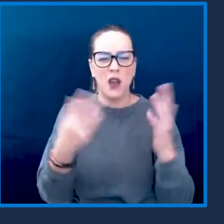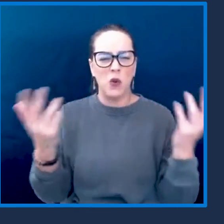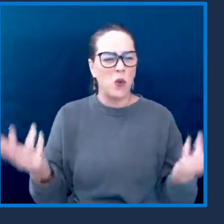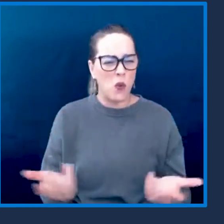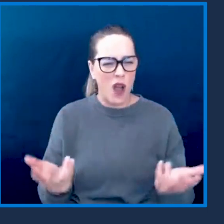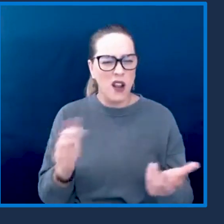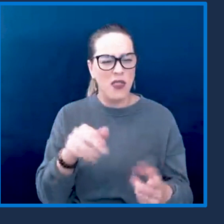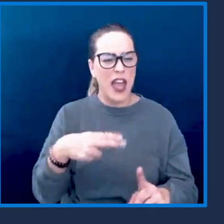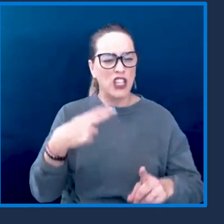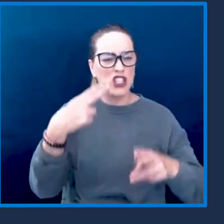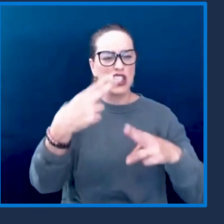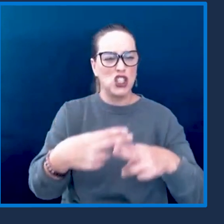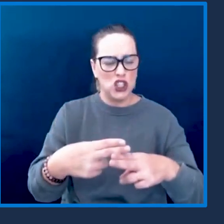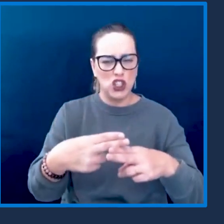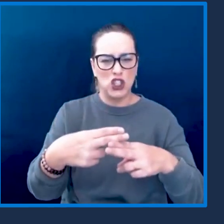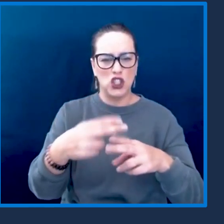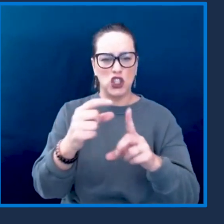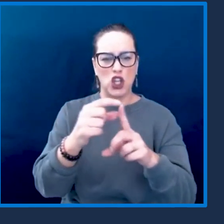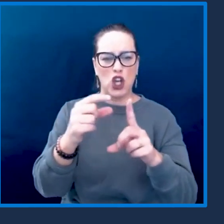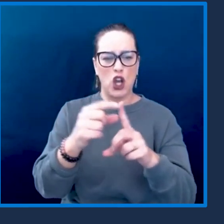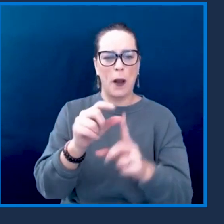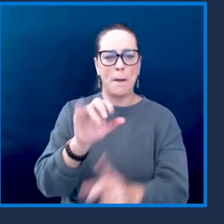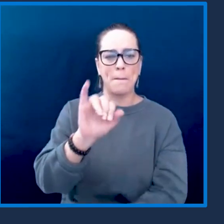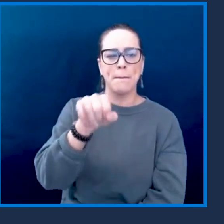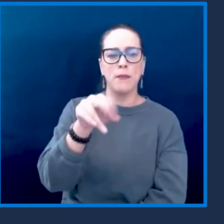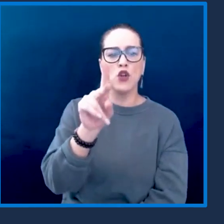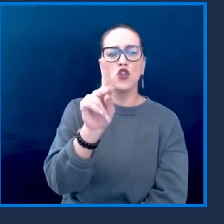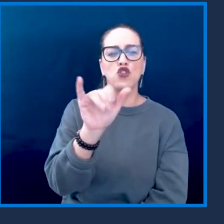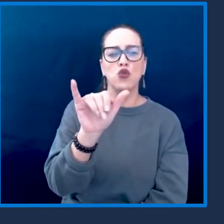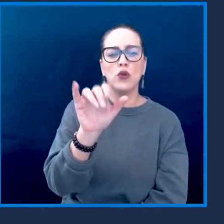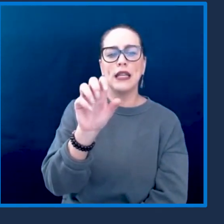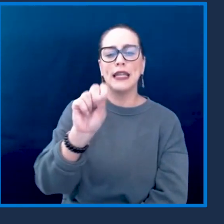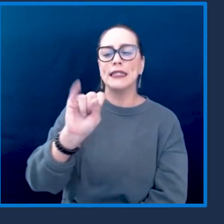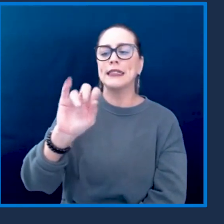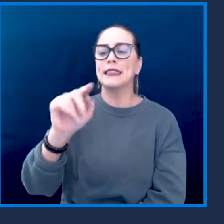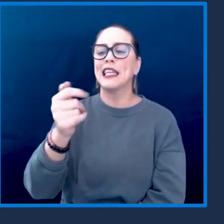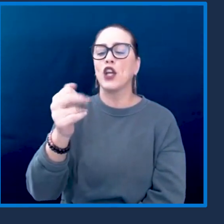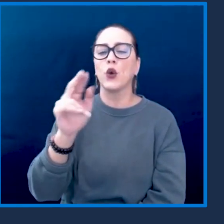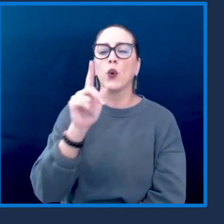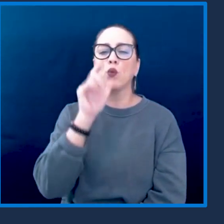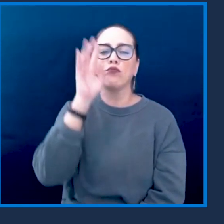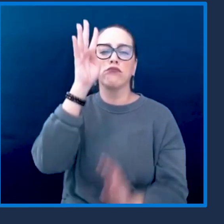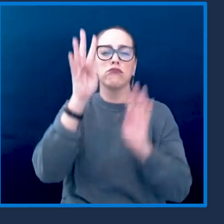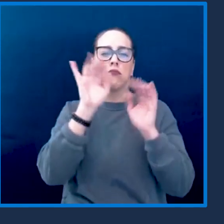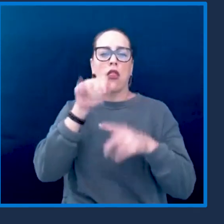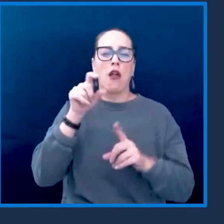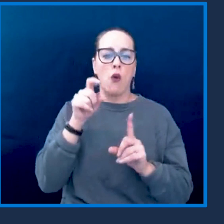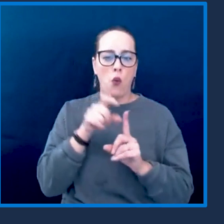was coined by Judy Singer quite some time ago, but the